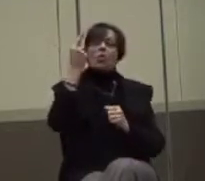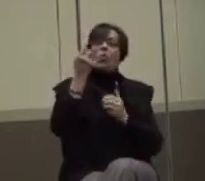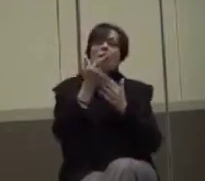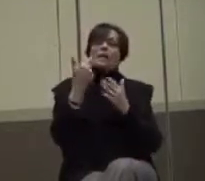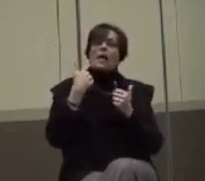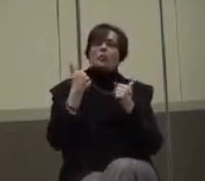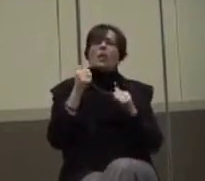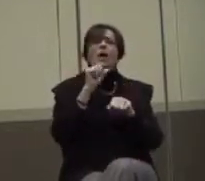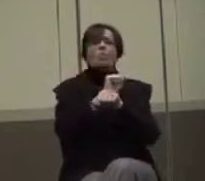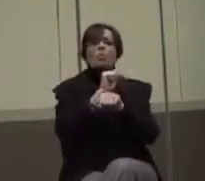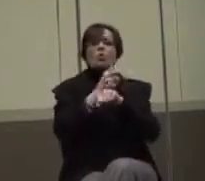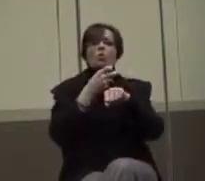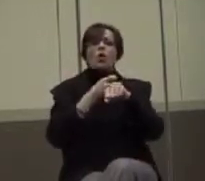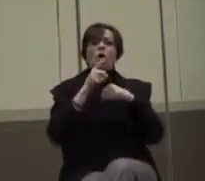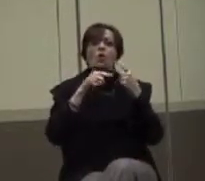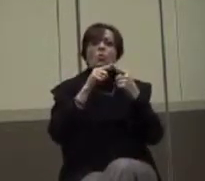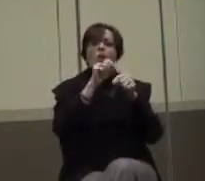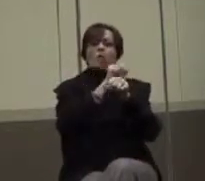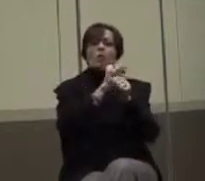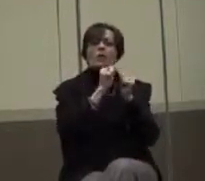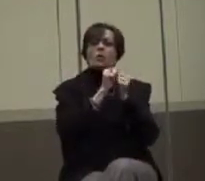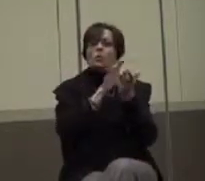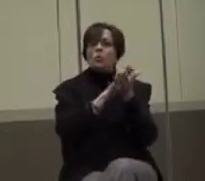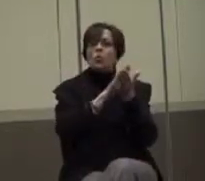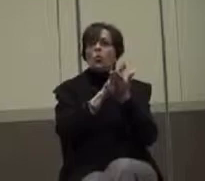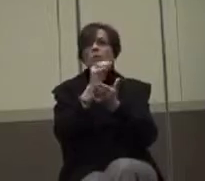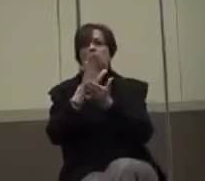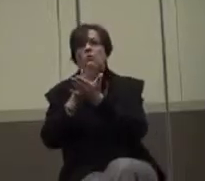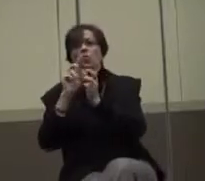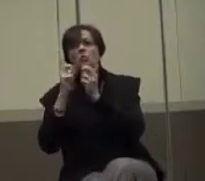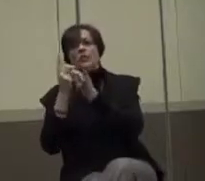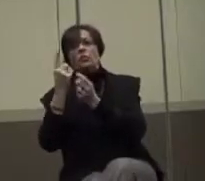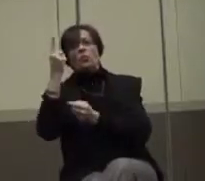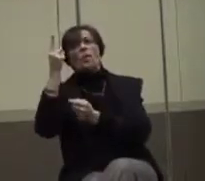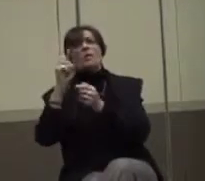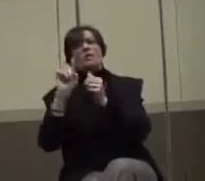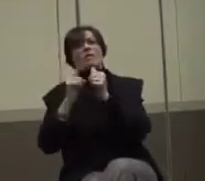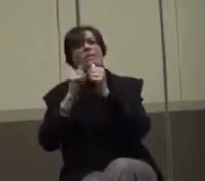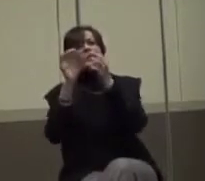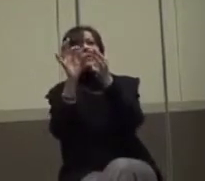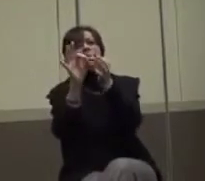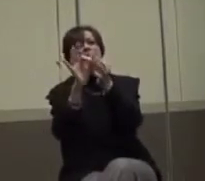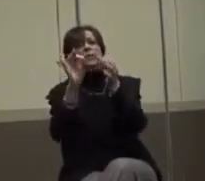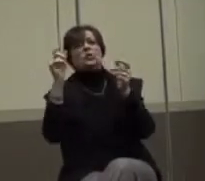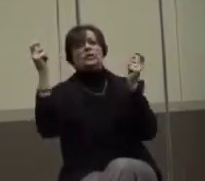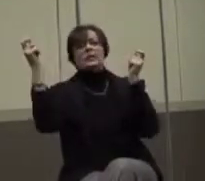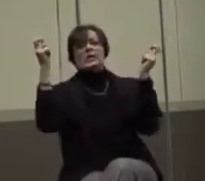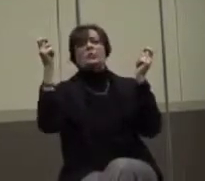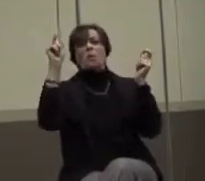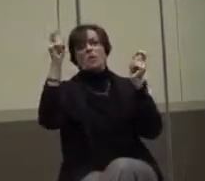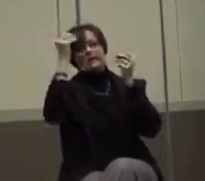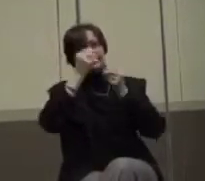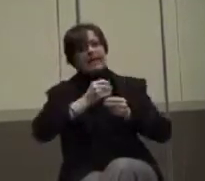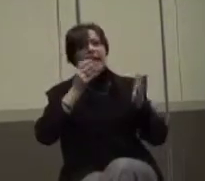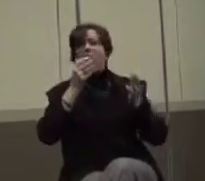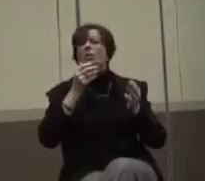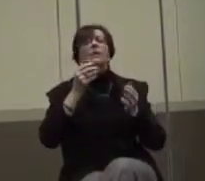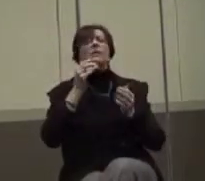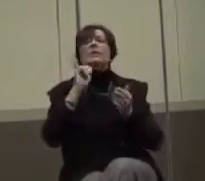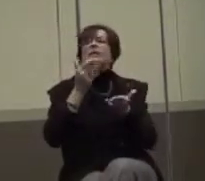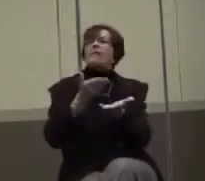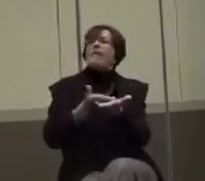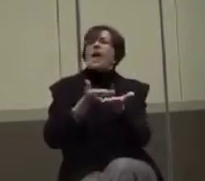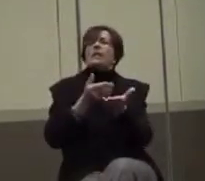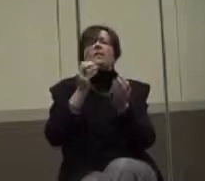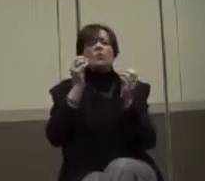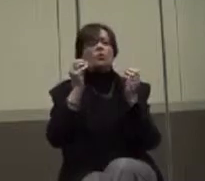hard when I work with schools and school districts is that one of the first messages the administration I think has to get out is the fact that there is no way in the world,